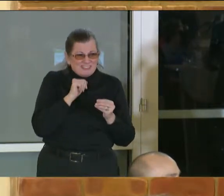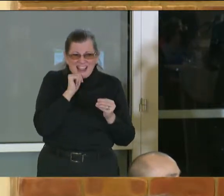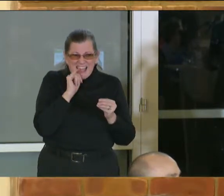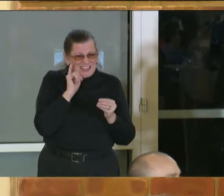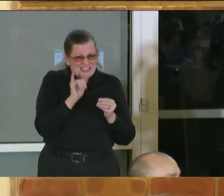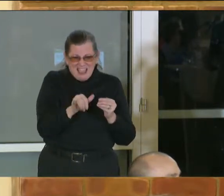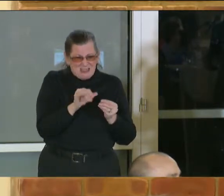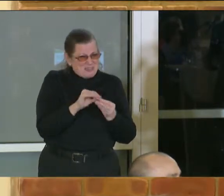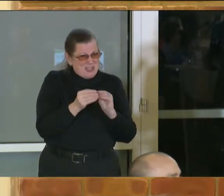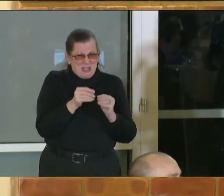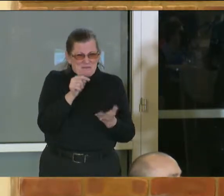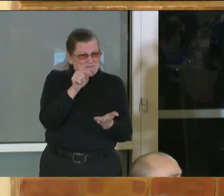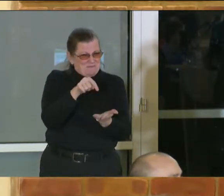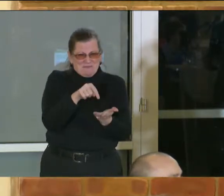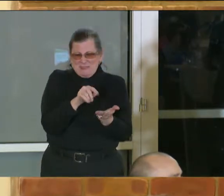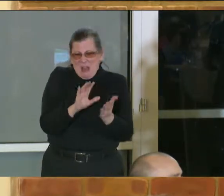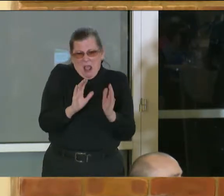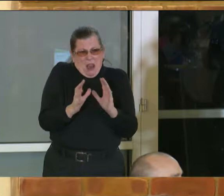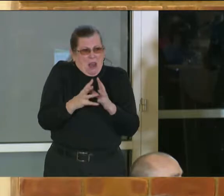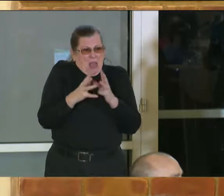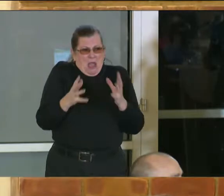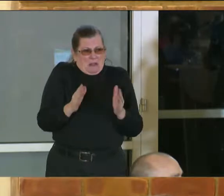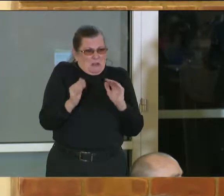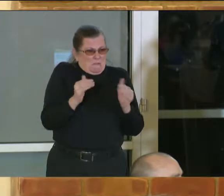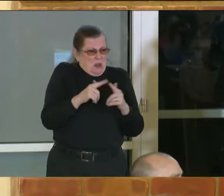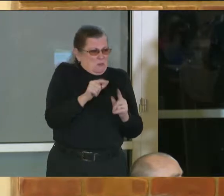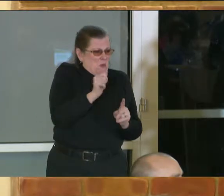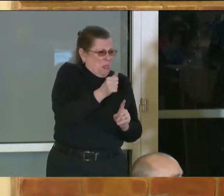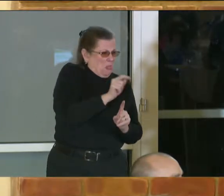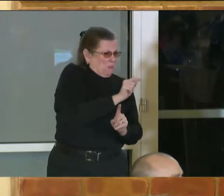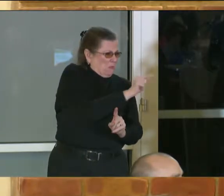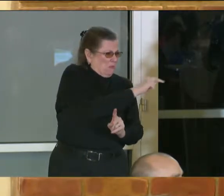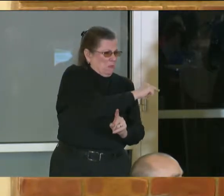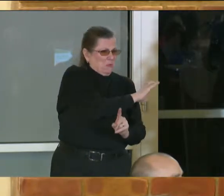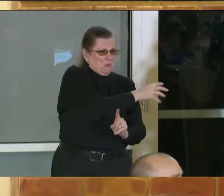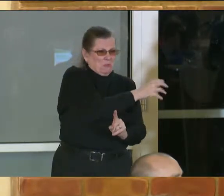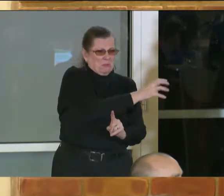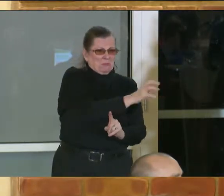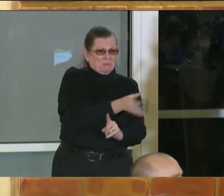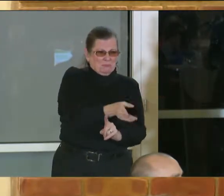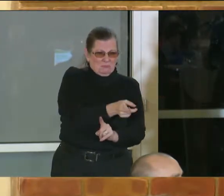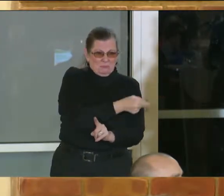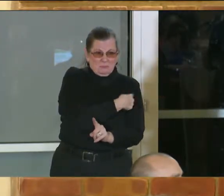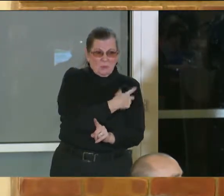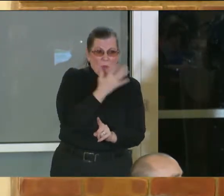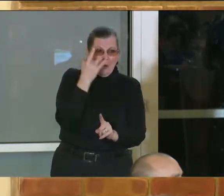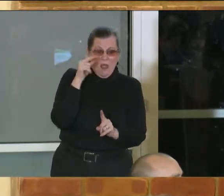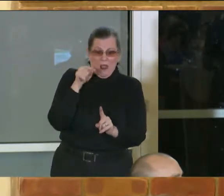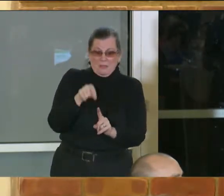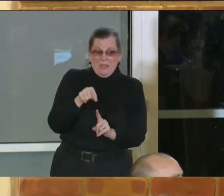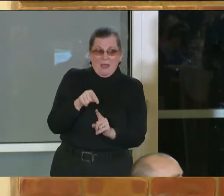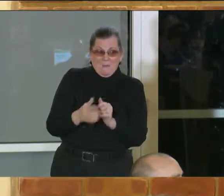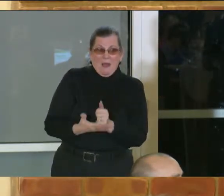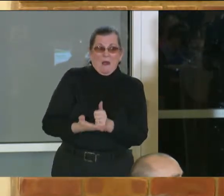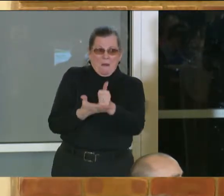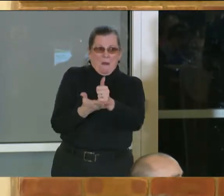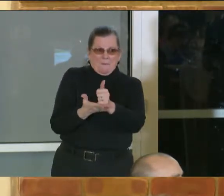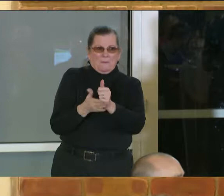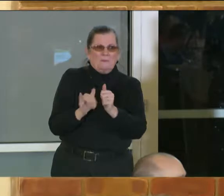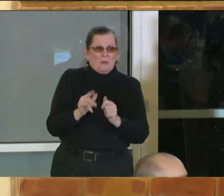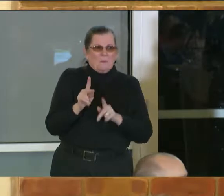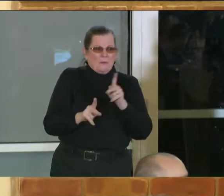what other groups are asking. This will help for all the people that are detained